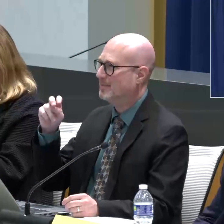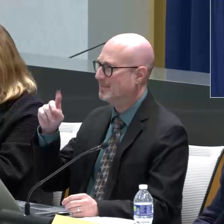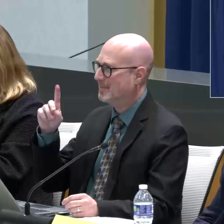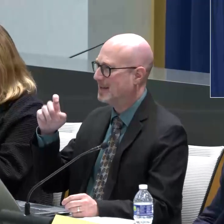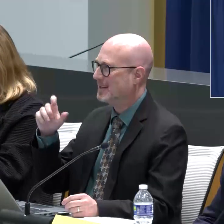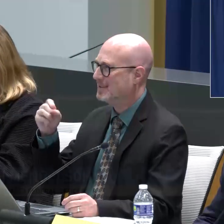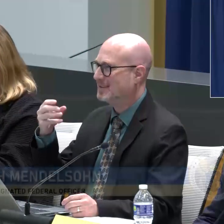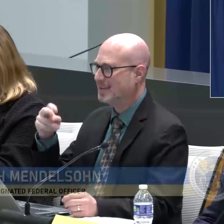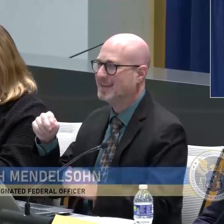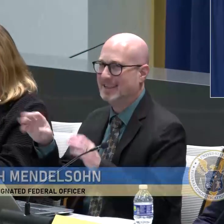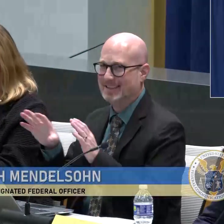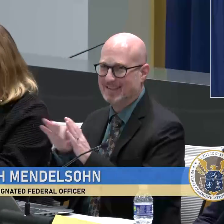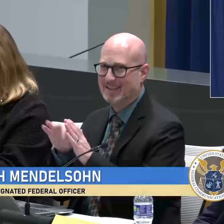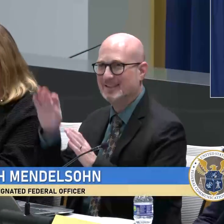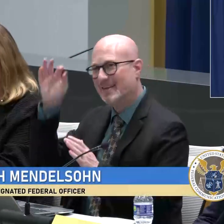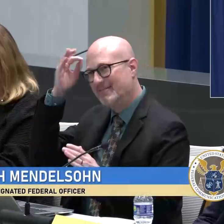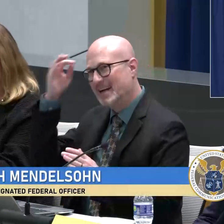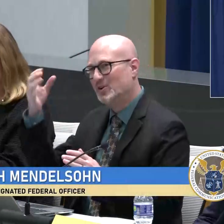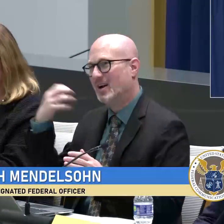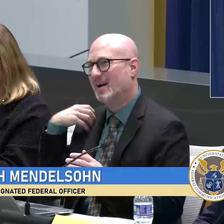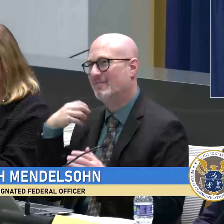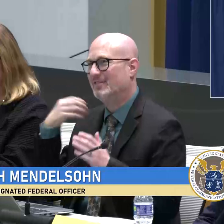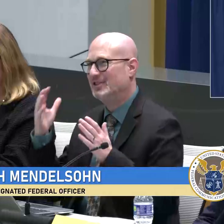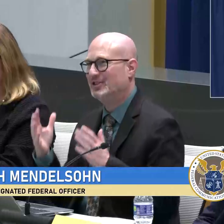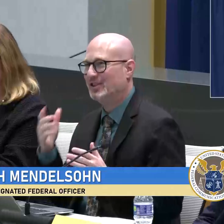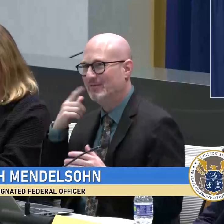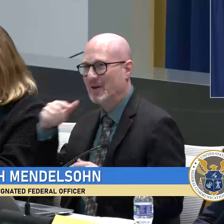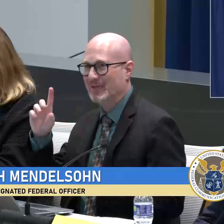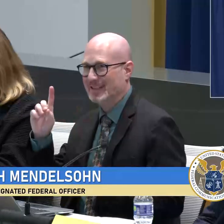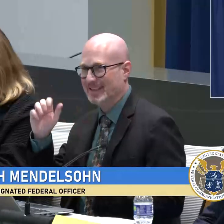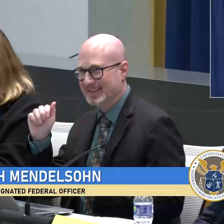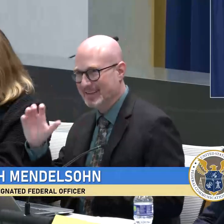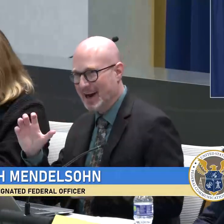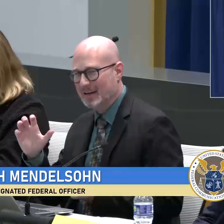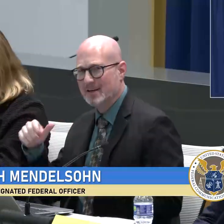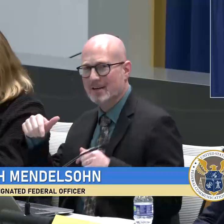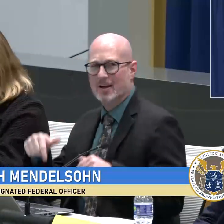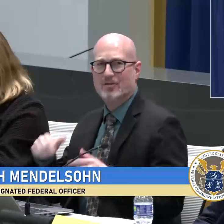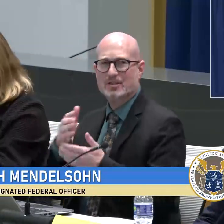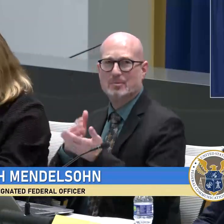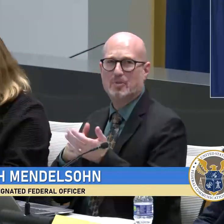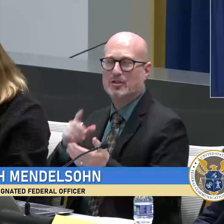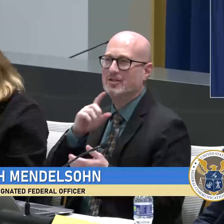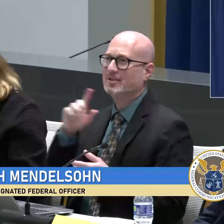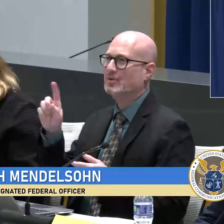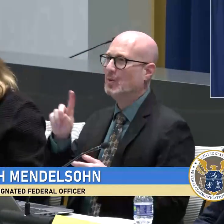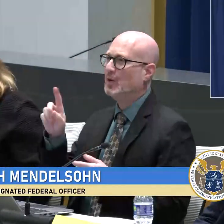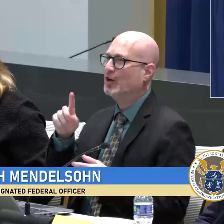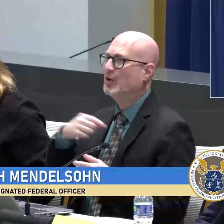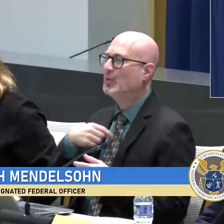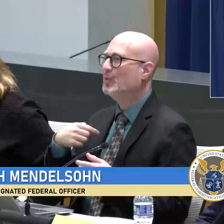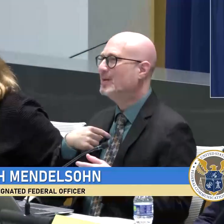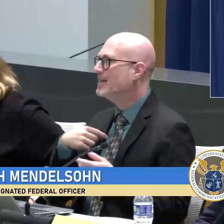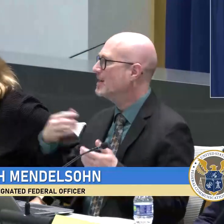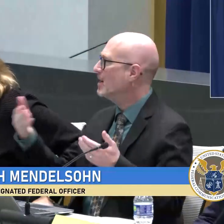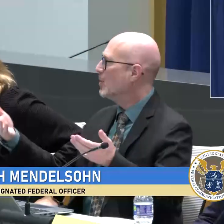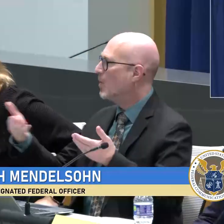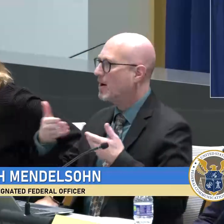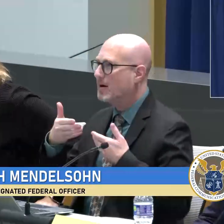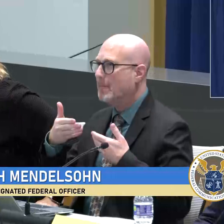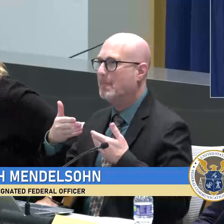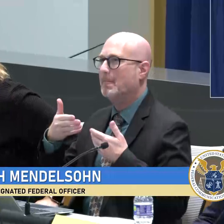Hi, this is Josh Mendelson, designated federal officer for the DAC. And this